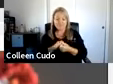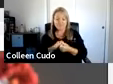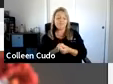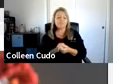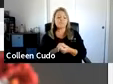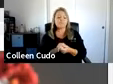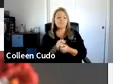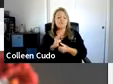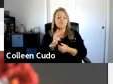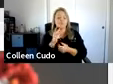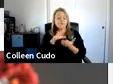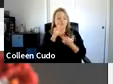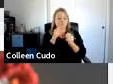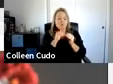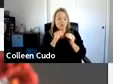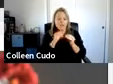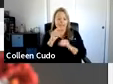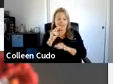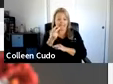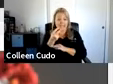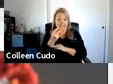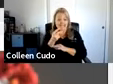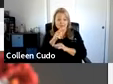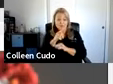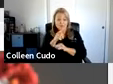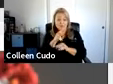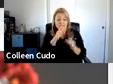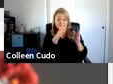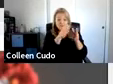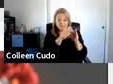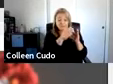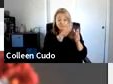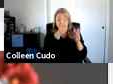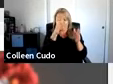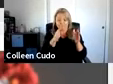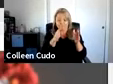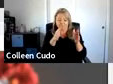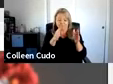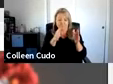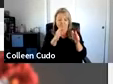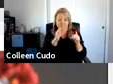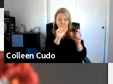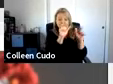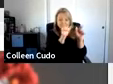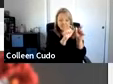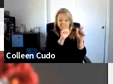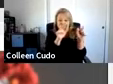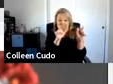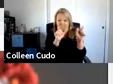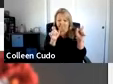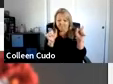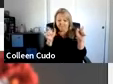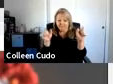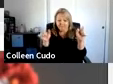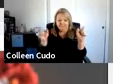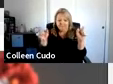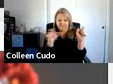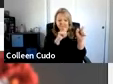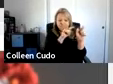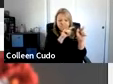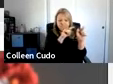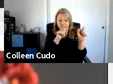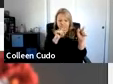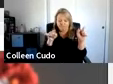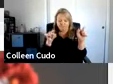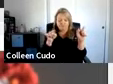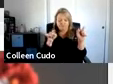The second tab, if you see across the top here, it shows different tabs that you can use to navigate this site.